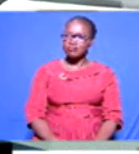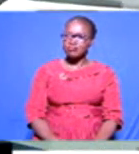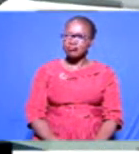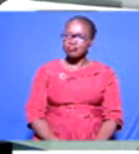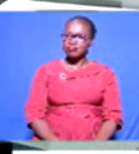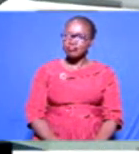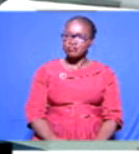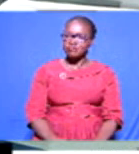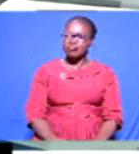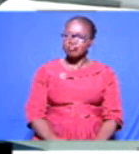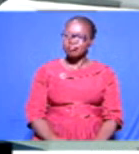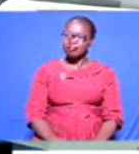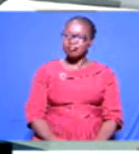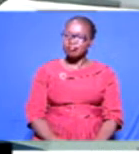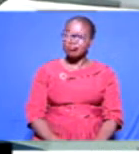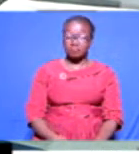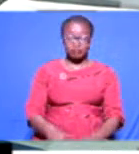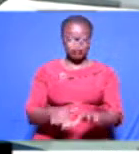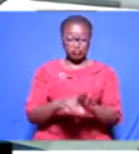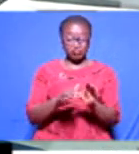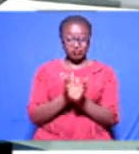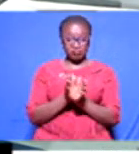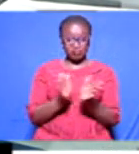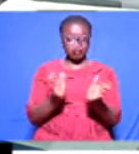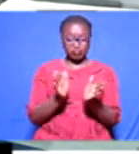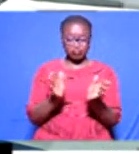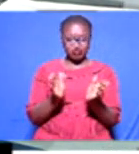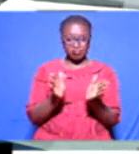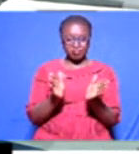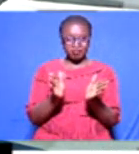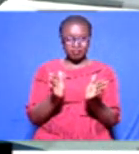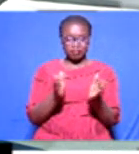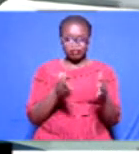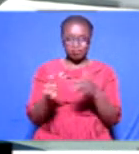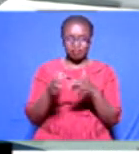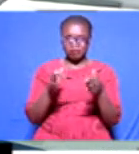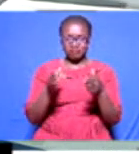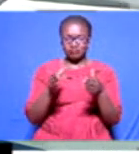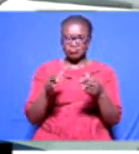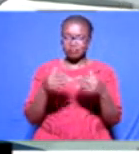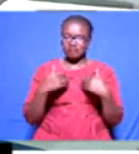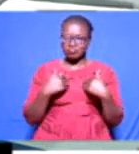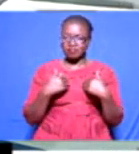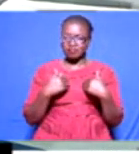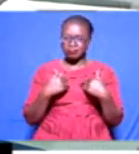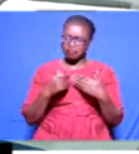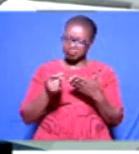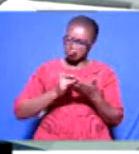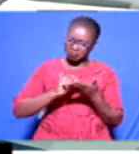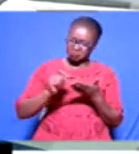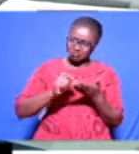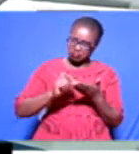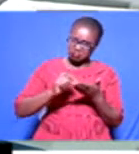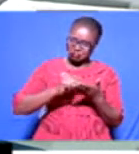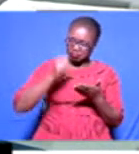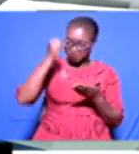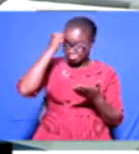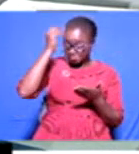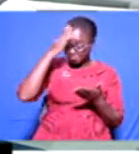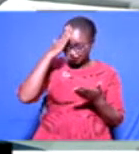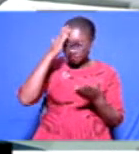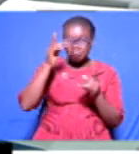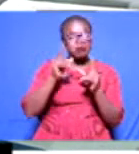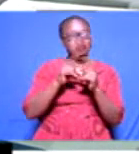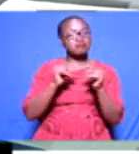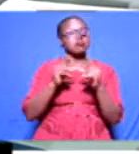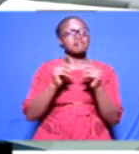Now, members of the public have been given an opportunity to pen down their commiserations in honor of the late President